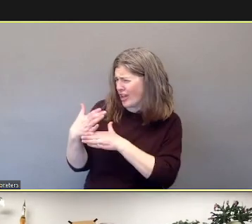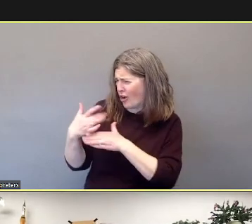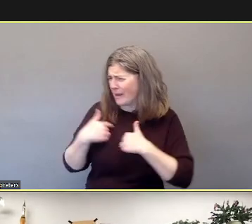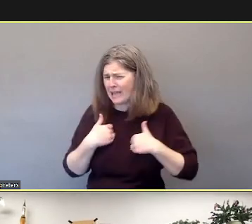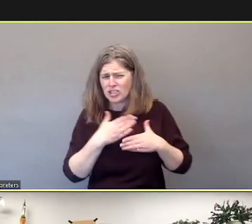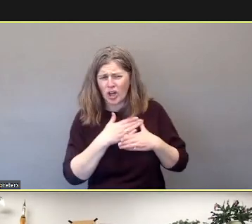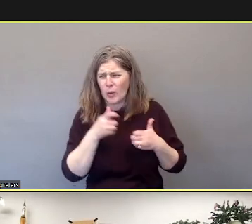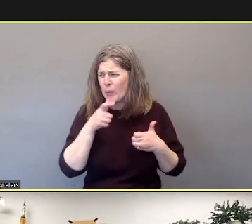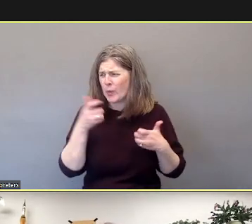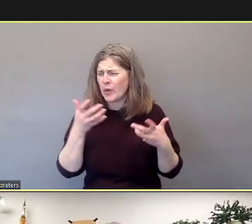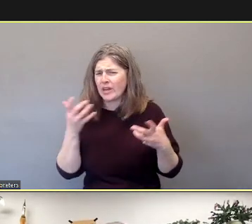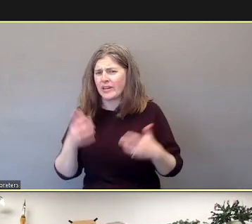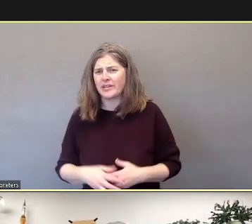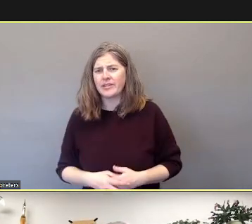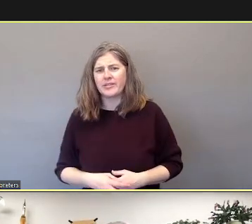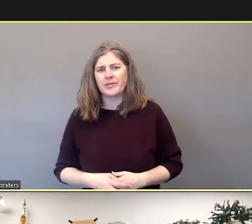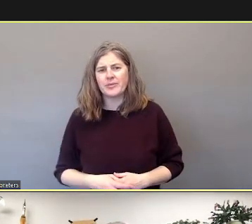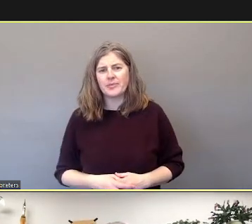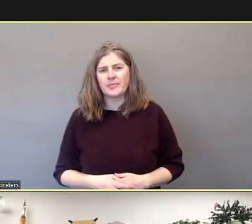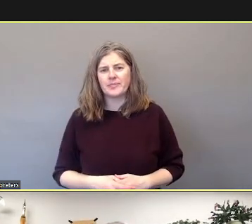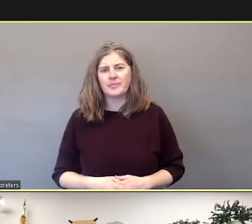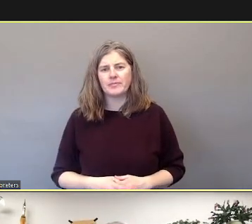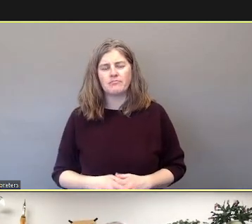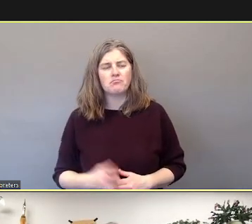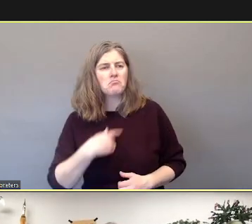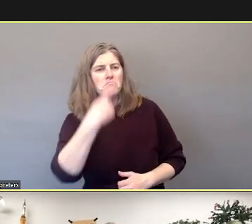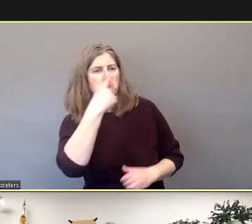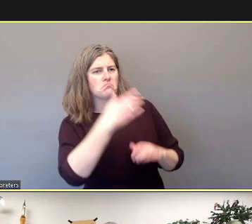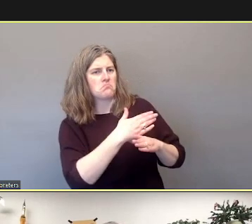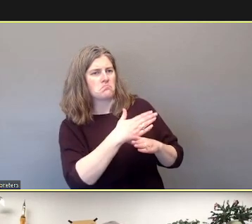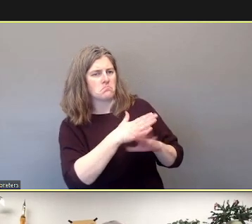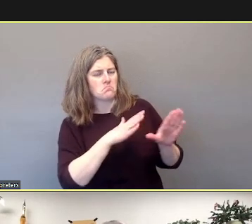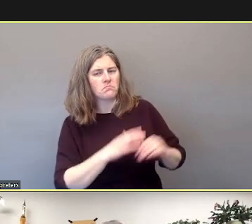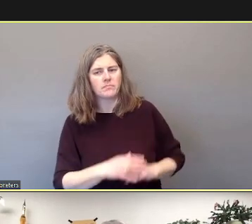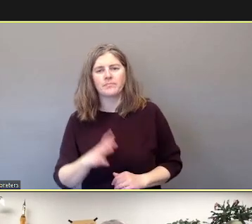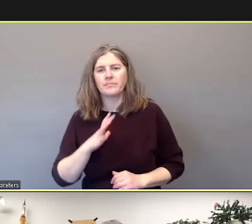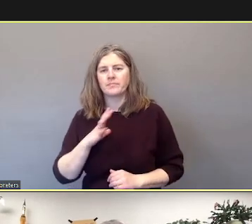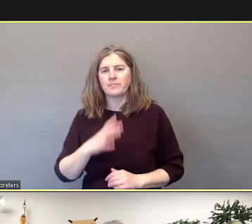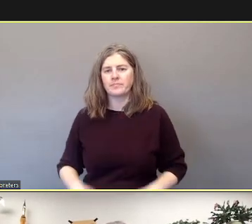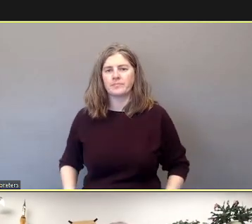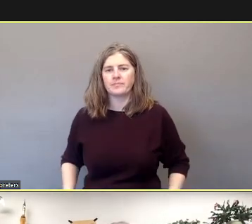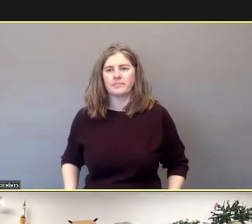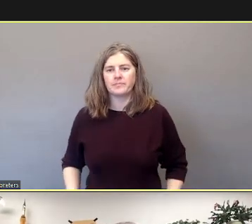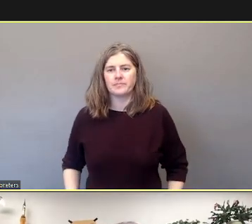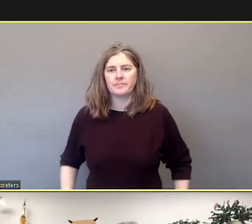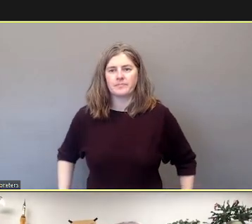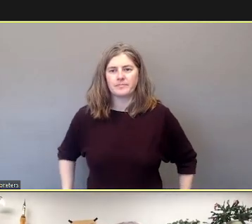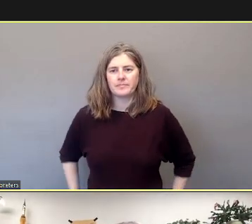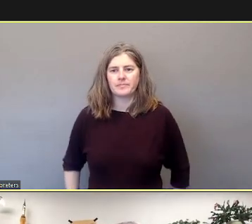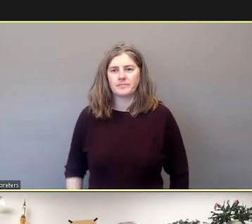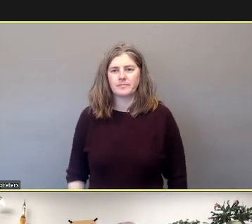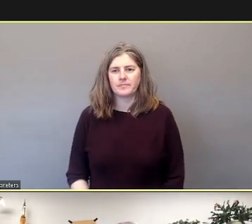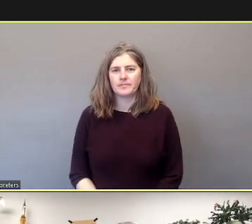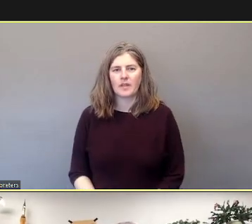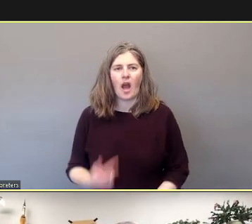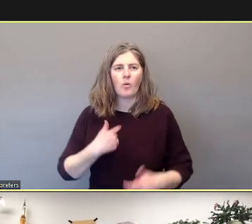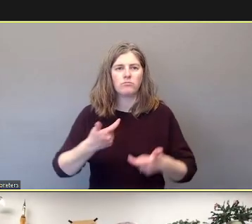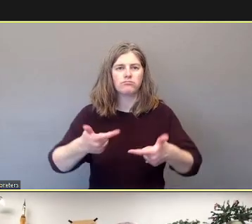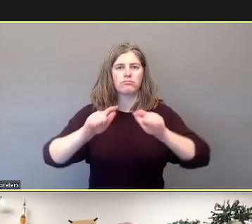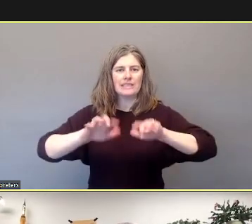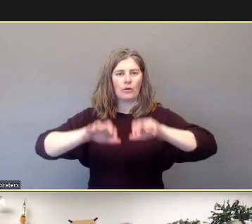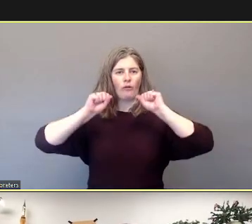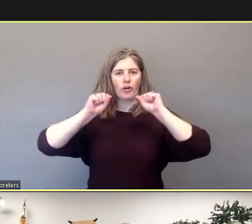I? I can share it, David. All right, so let me take over here for a